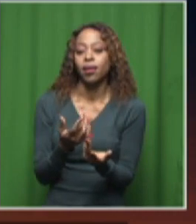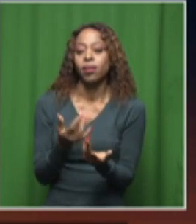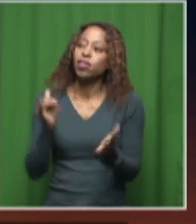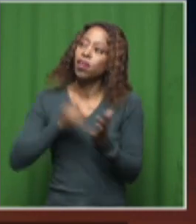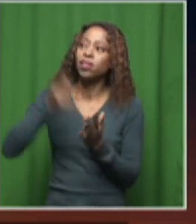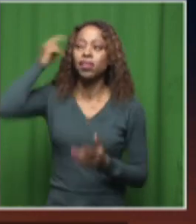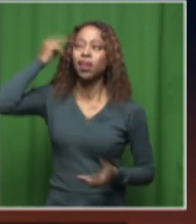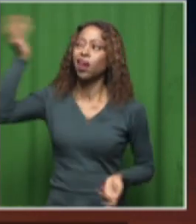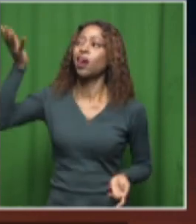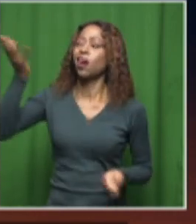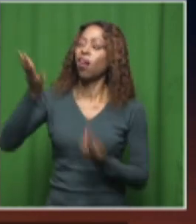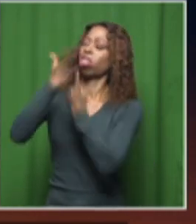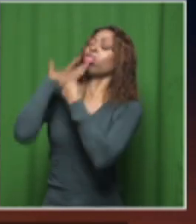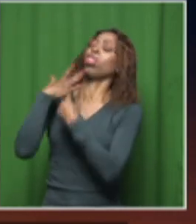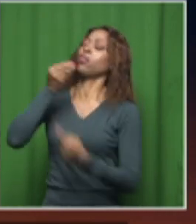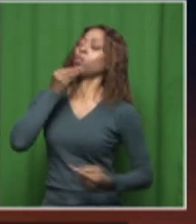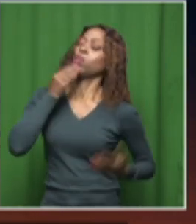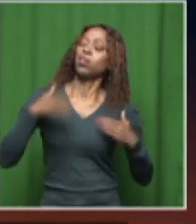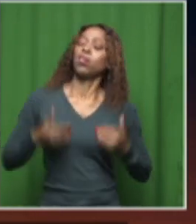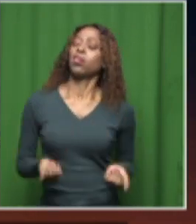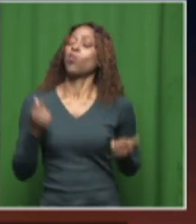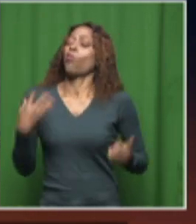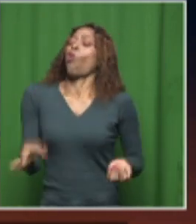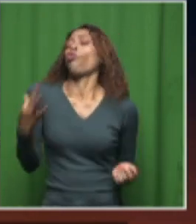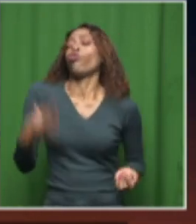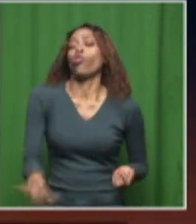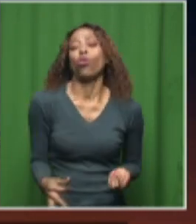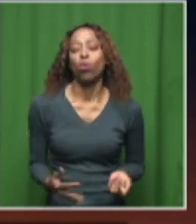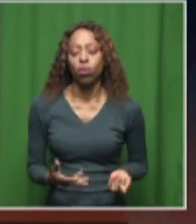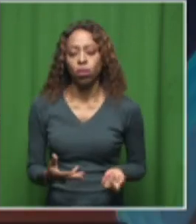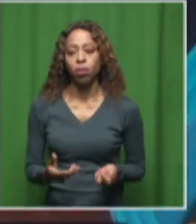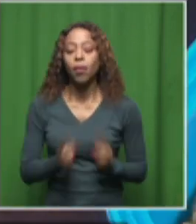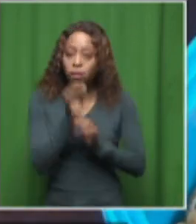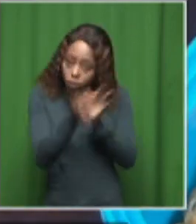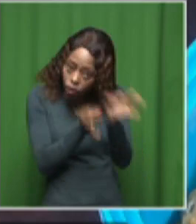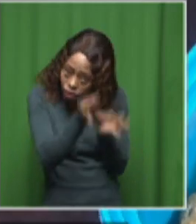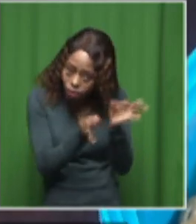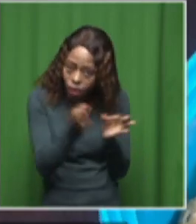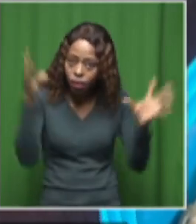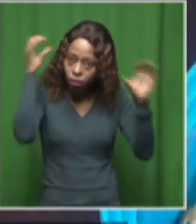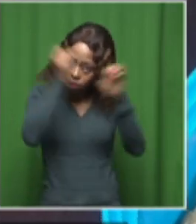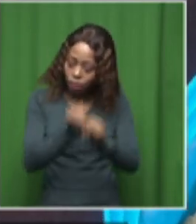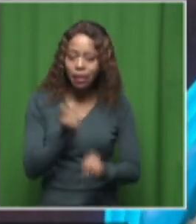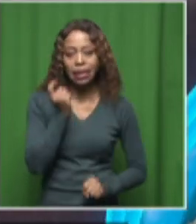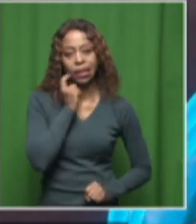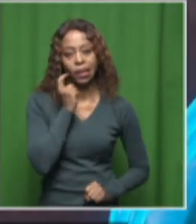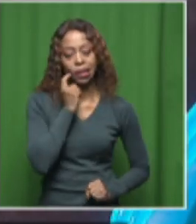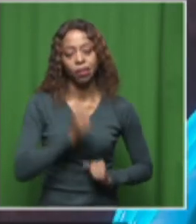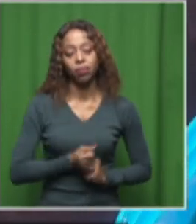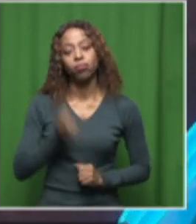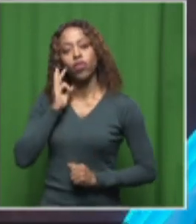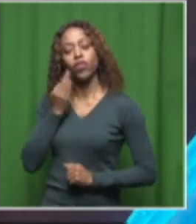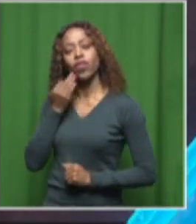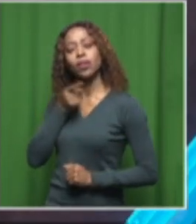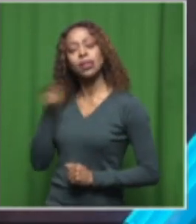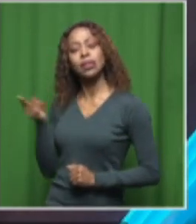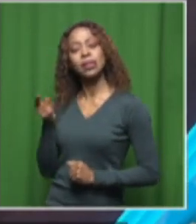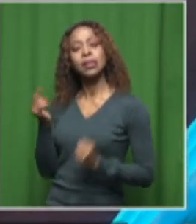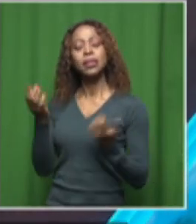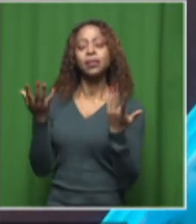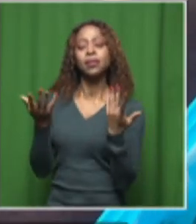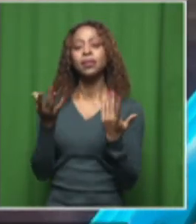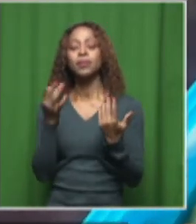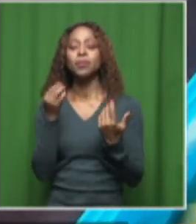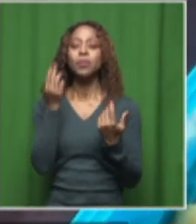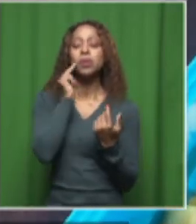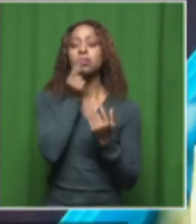think you're forcing them to eat healthier, live healthier. They don't get the whole thing behind it. But and then how do we make fruits, so cool for